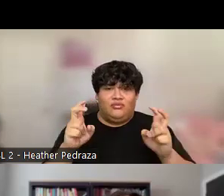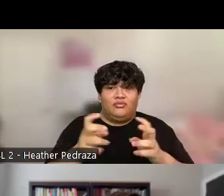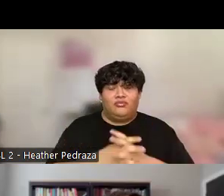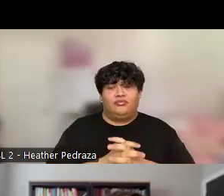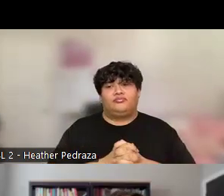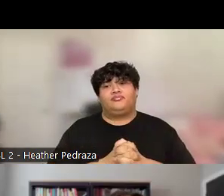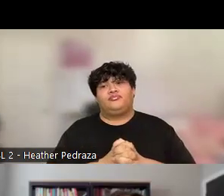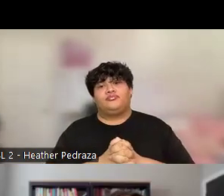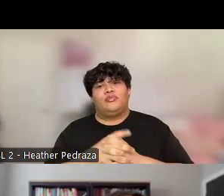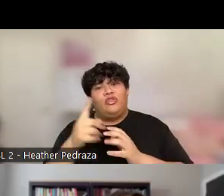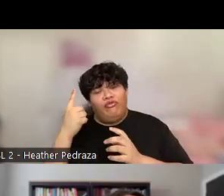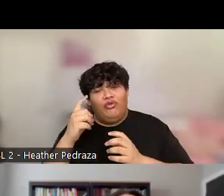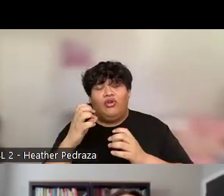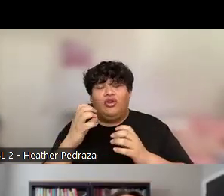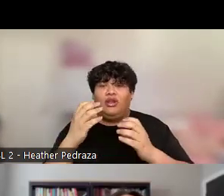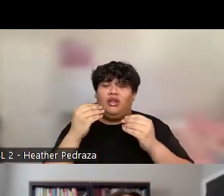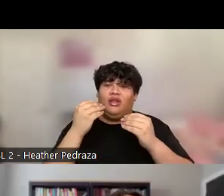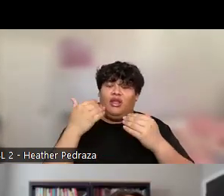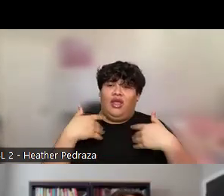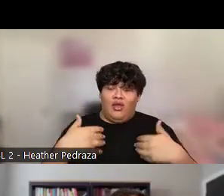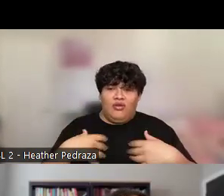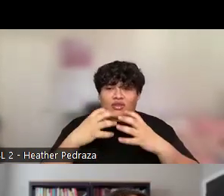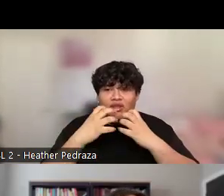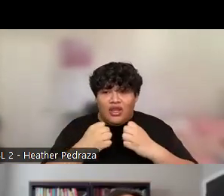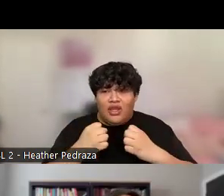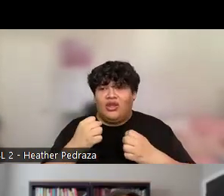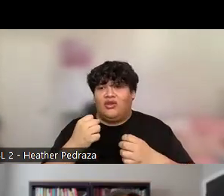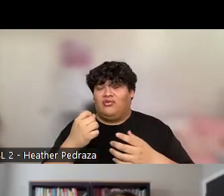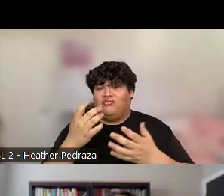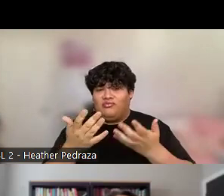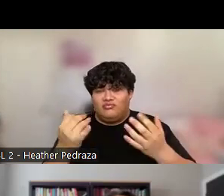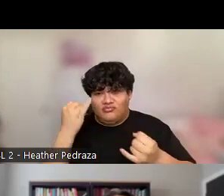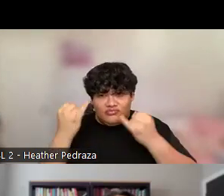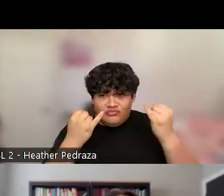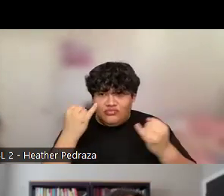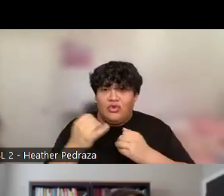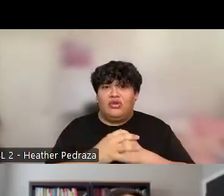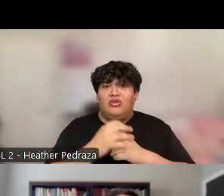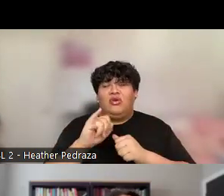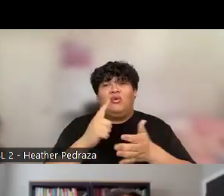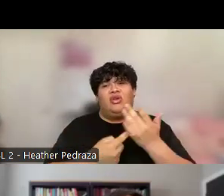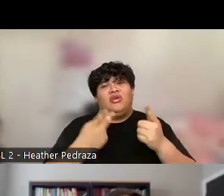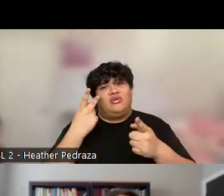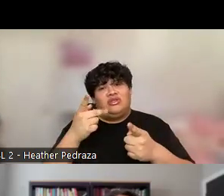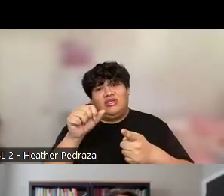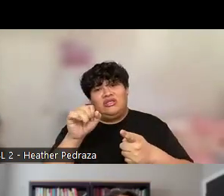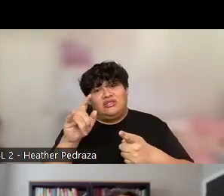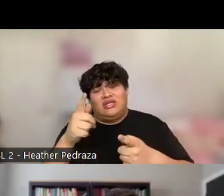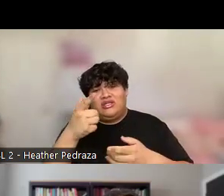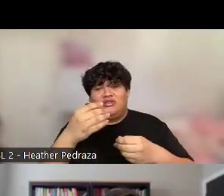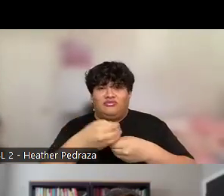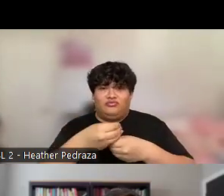from the Center for Healthcare Strategies. So these 6 elements that you're seeing on the slide is exactly that. It's this framework